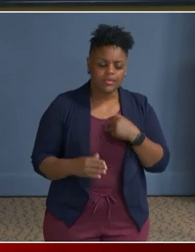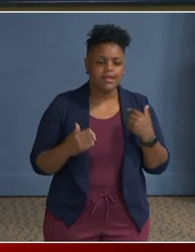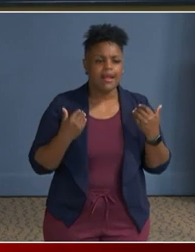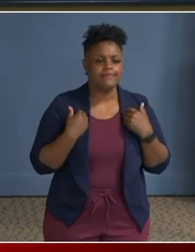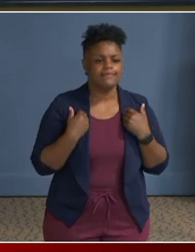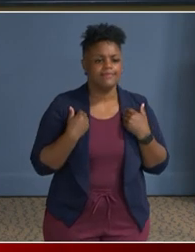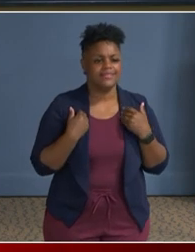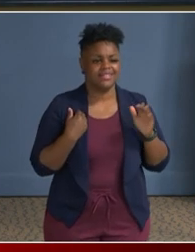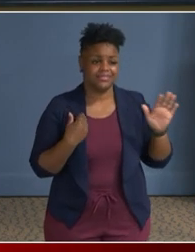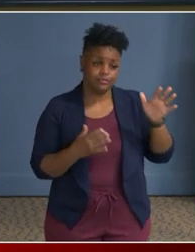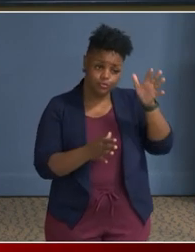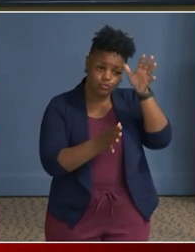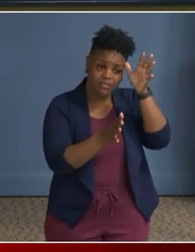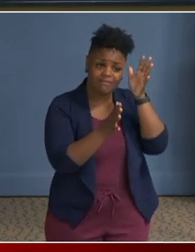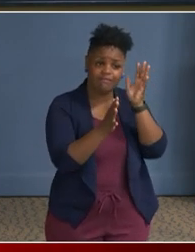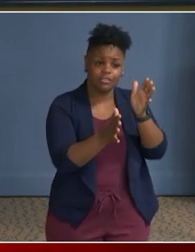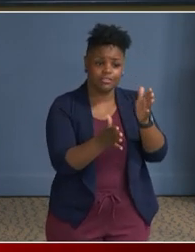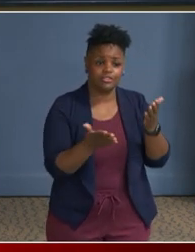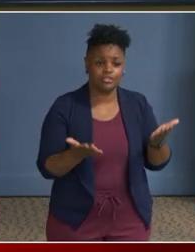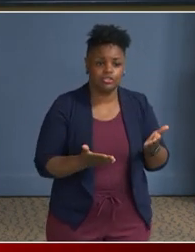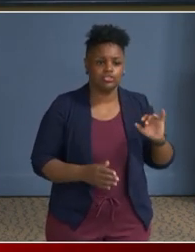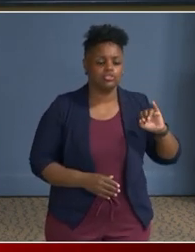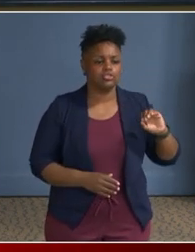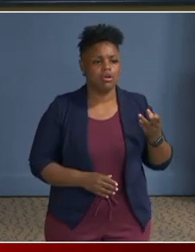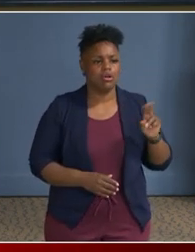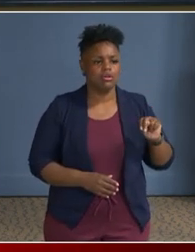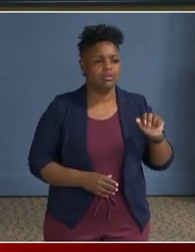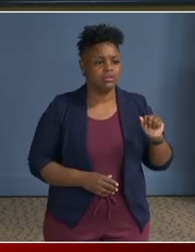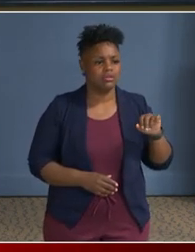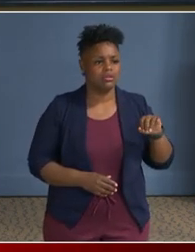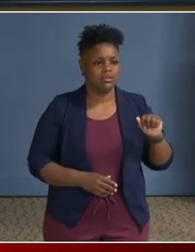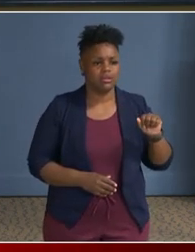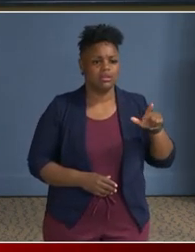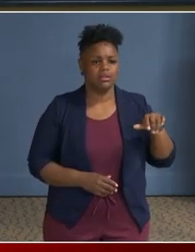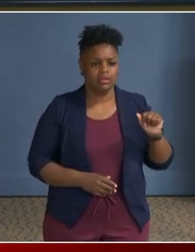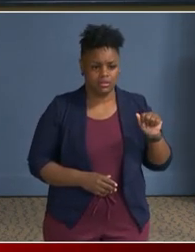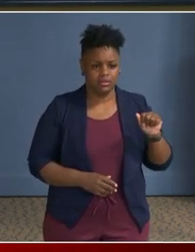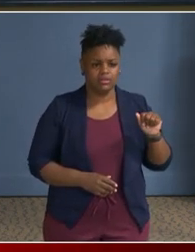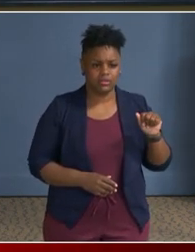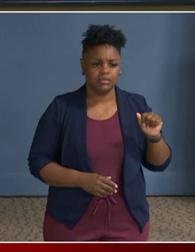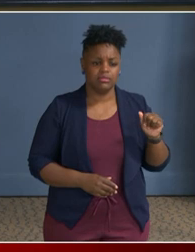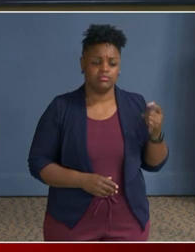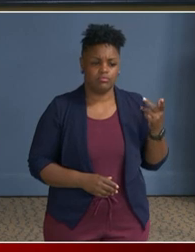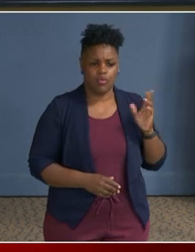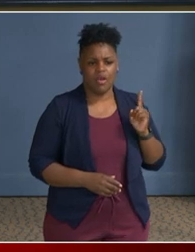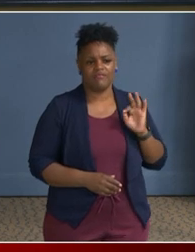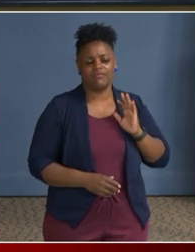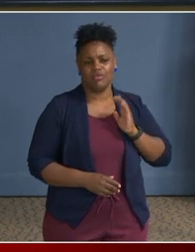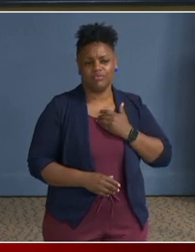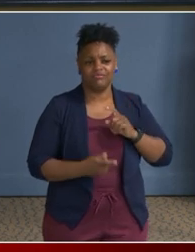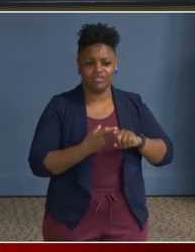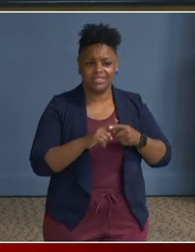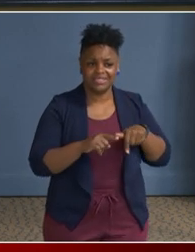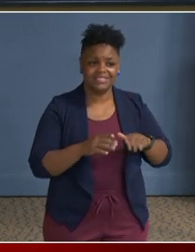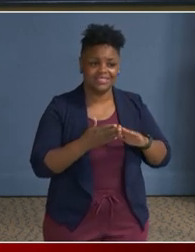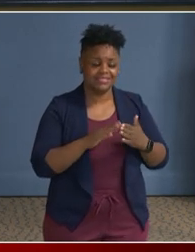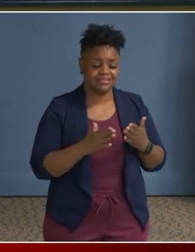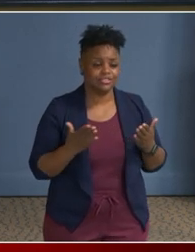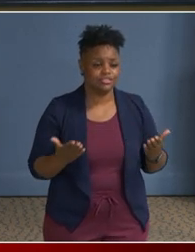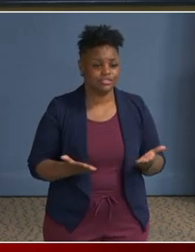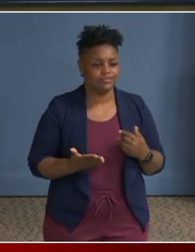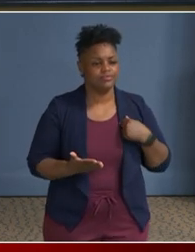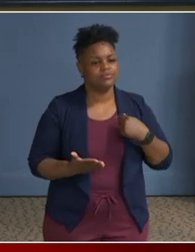Davon's grandfather, John Ayala, a friend of the District of Columbia. This is just an